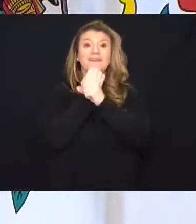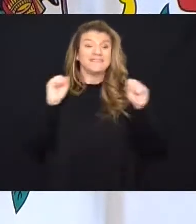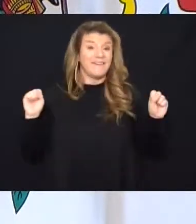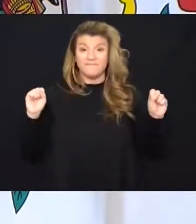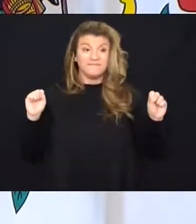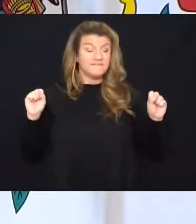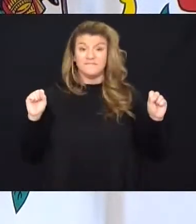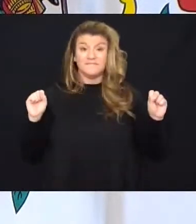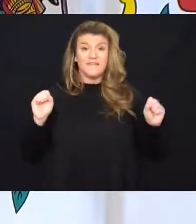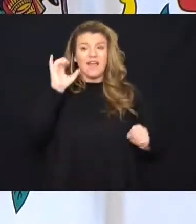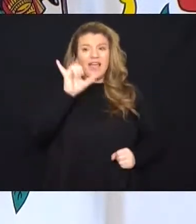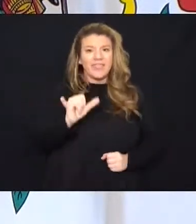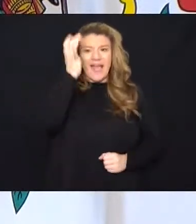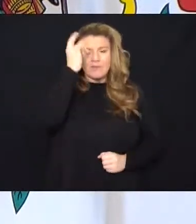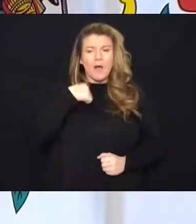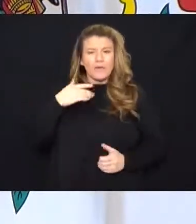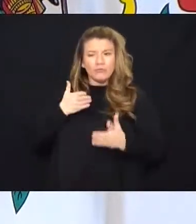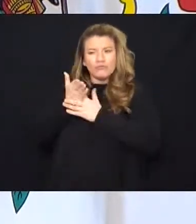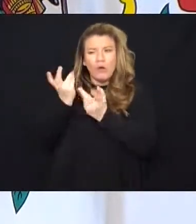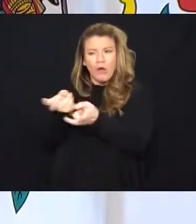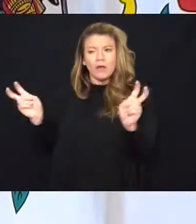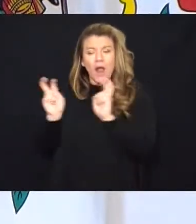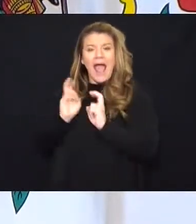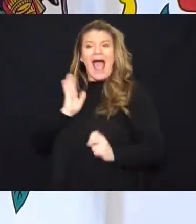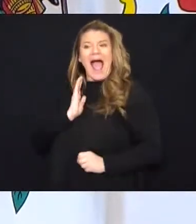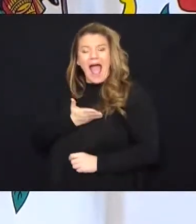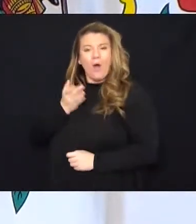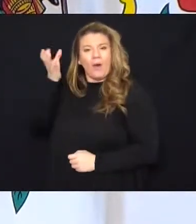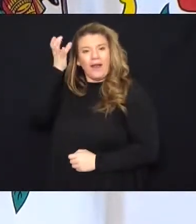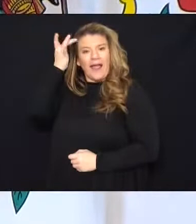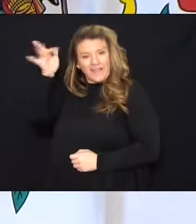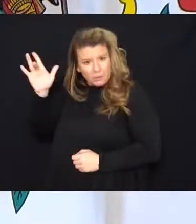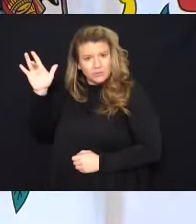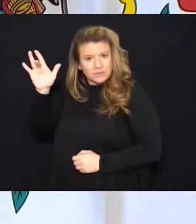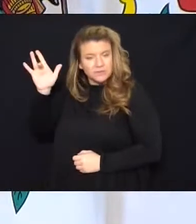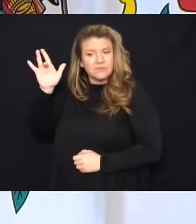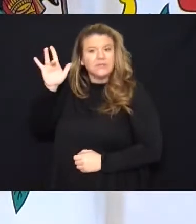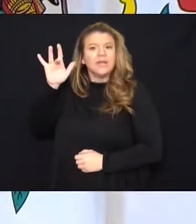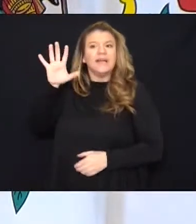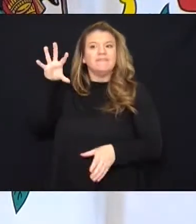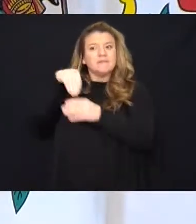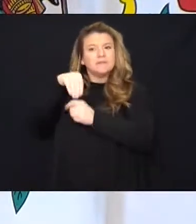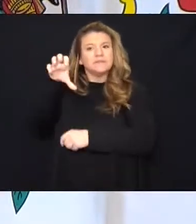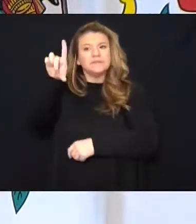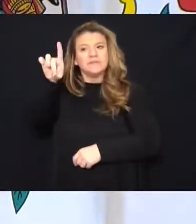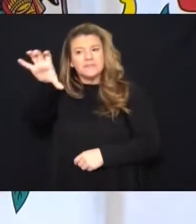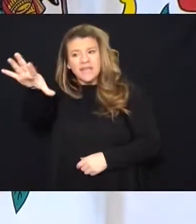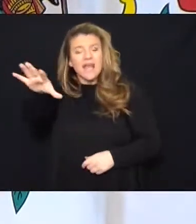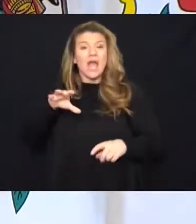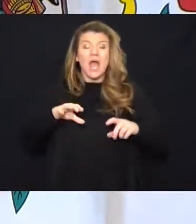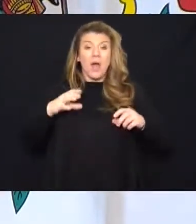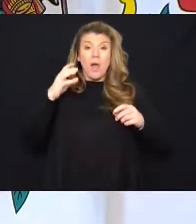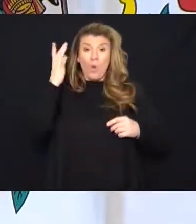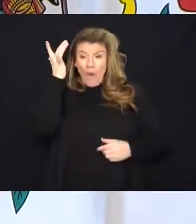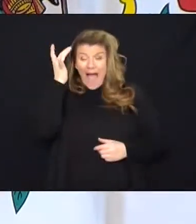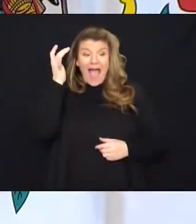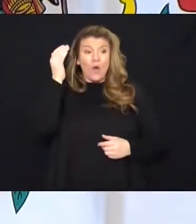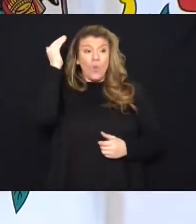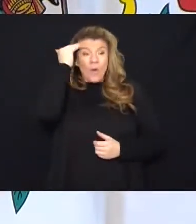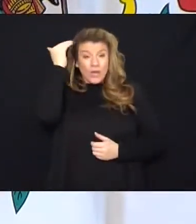That's why we go through our experts. That's why we go through the CDC. But we got West Virginians out there that we